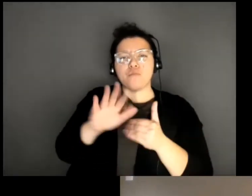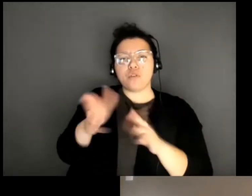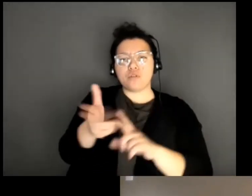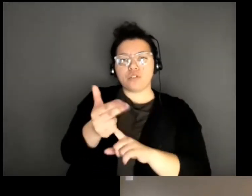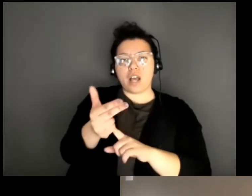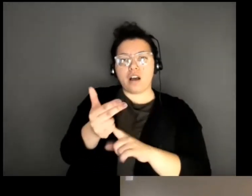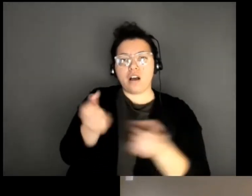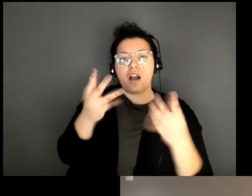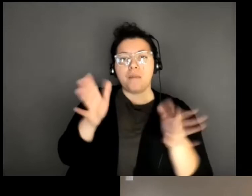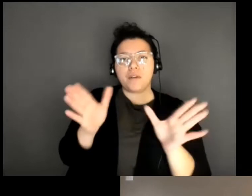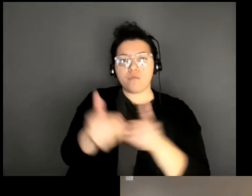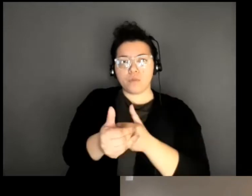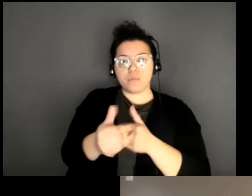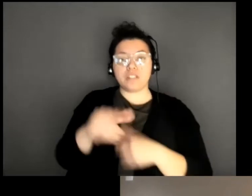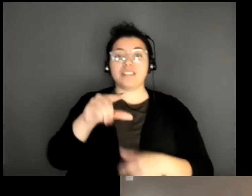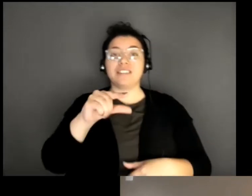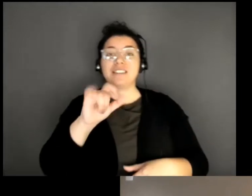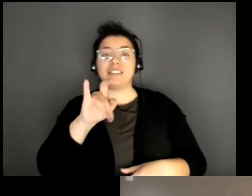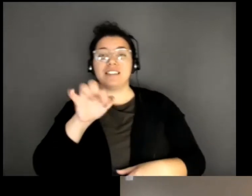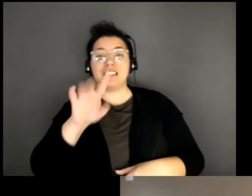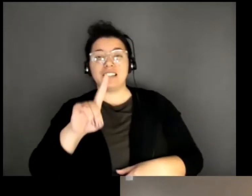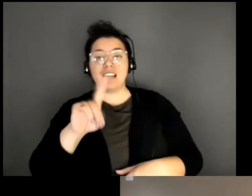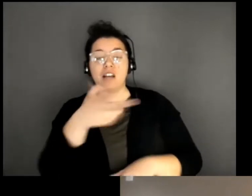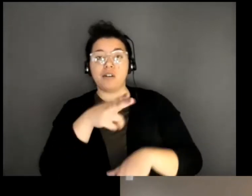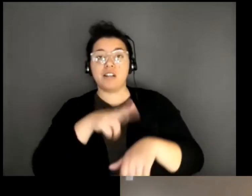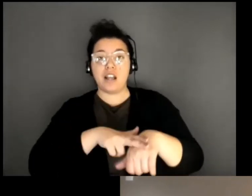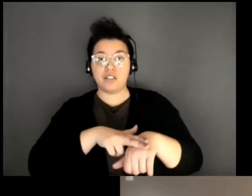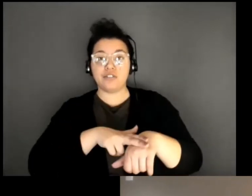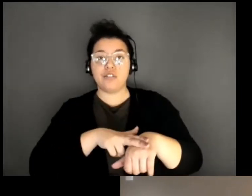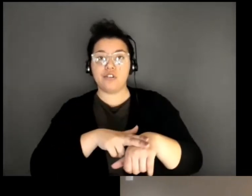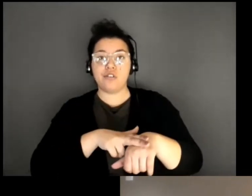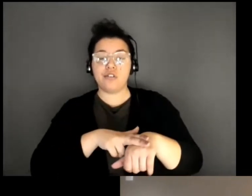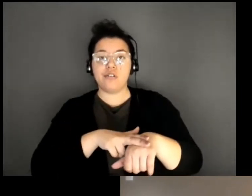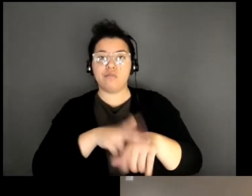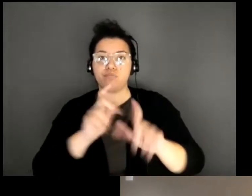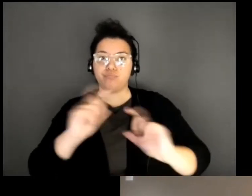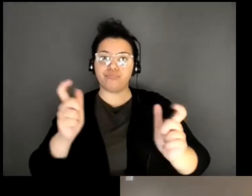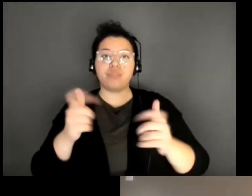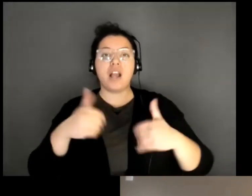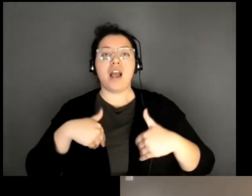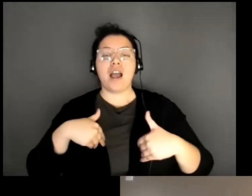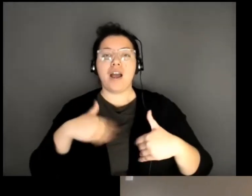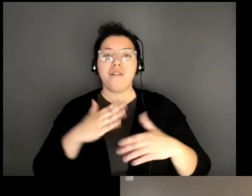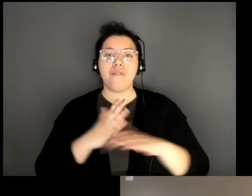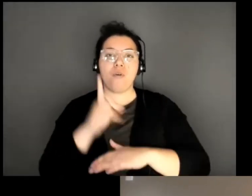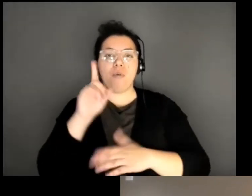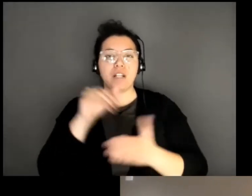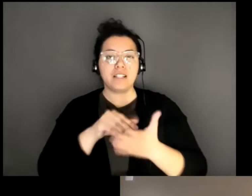National is a large convention center hotel. We have just under 2,000 guest rooms,